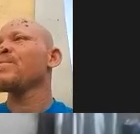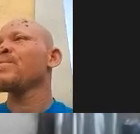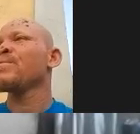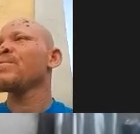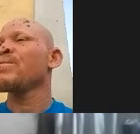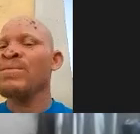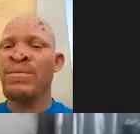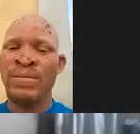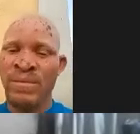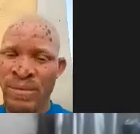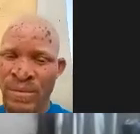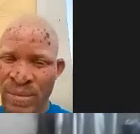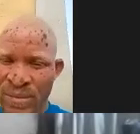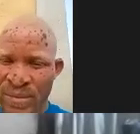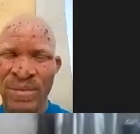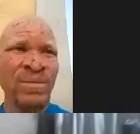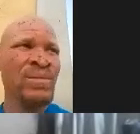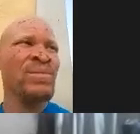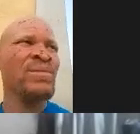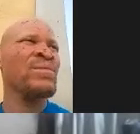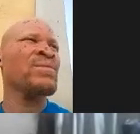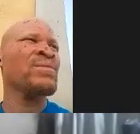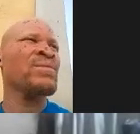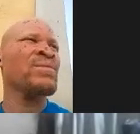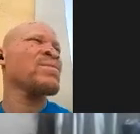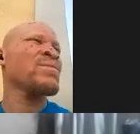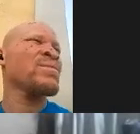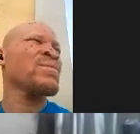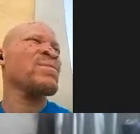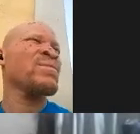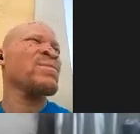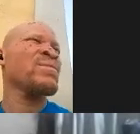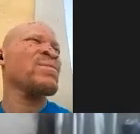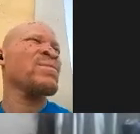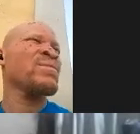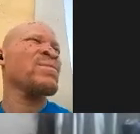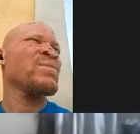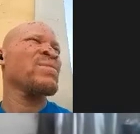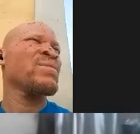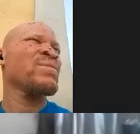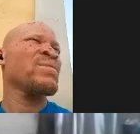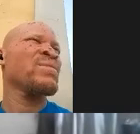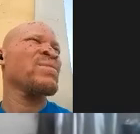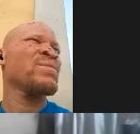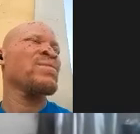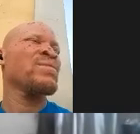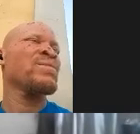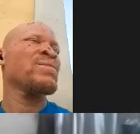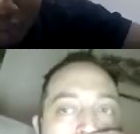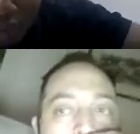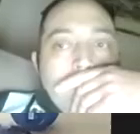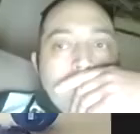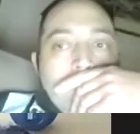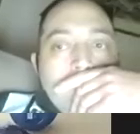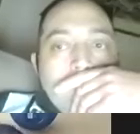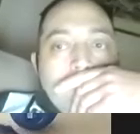people want to do stuff on the impact on environment on them as disabled people by Tuesday and send it in, that's great. We've got stigma and the